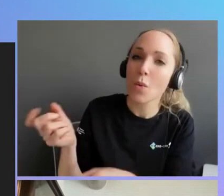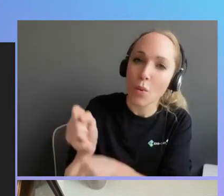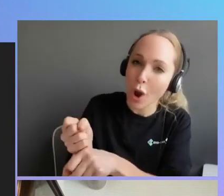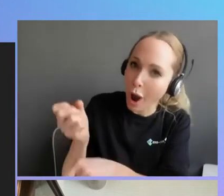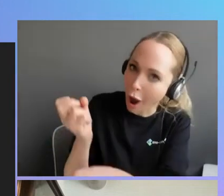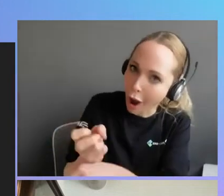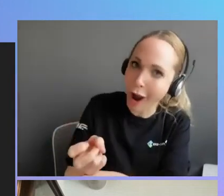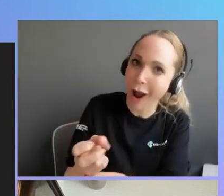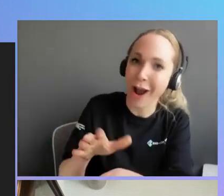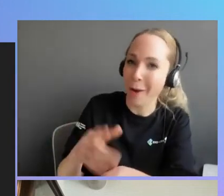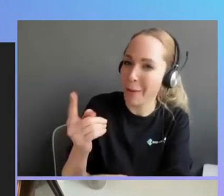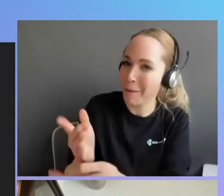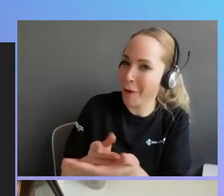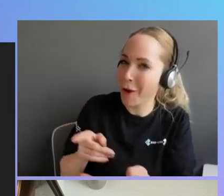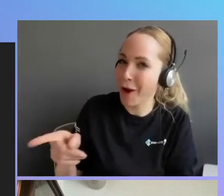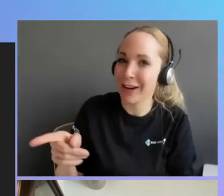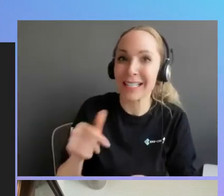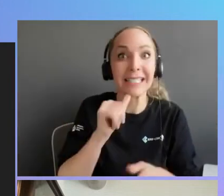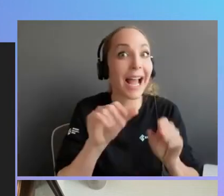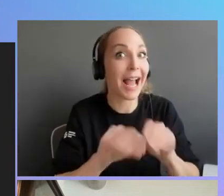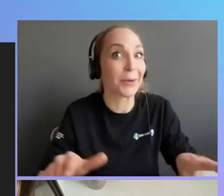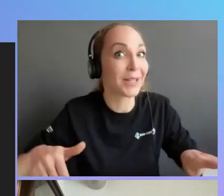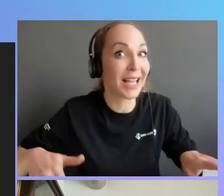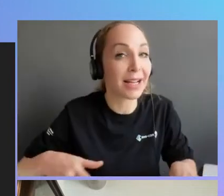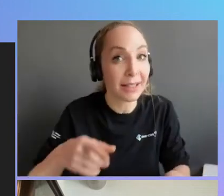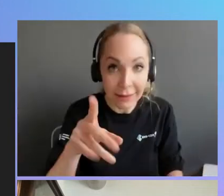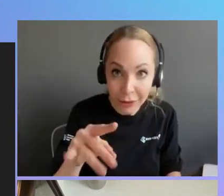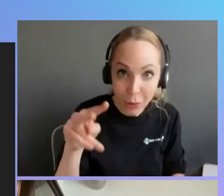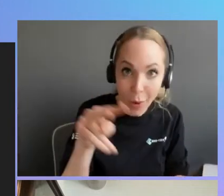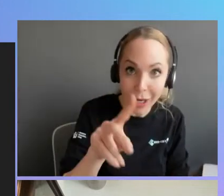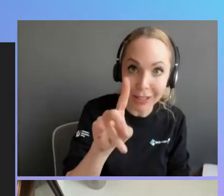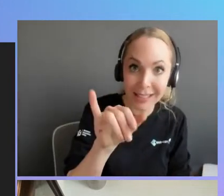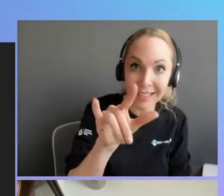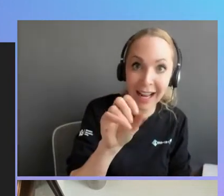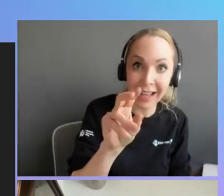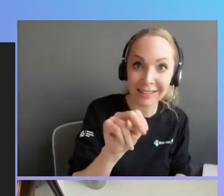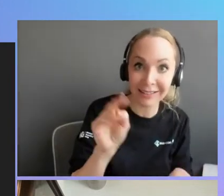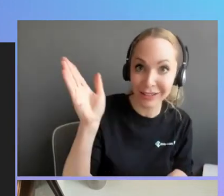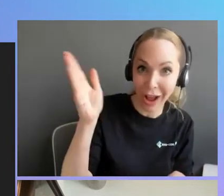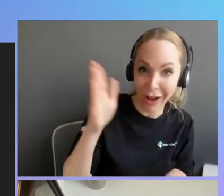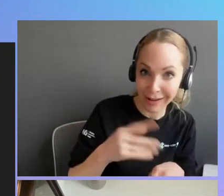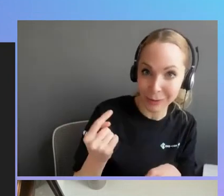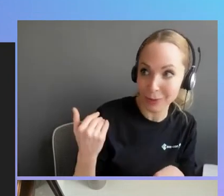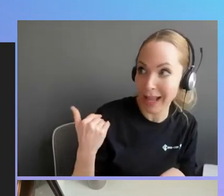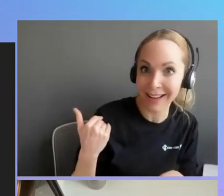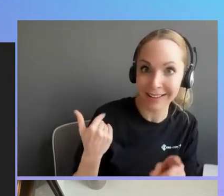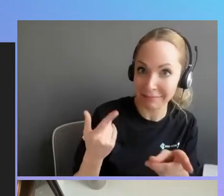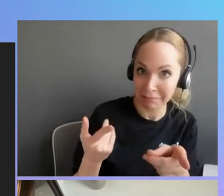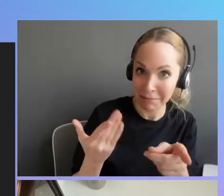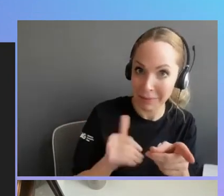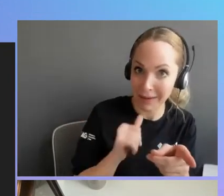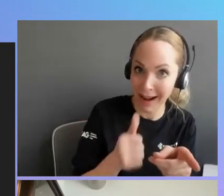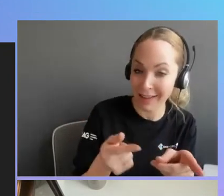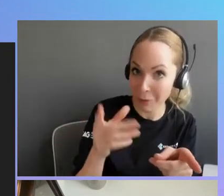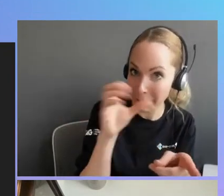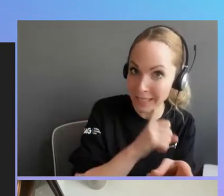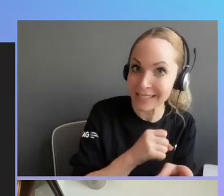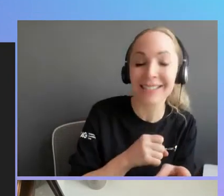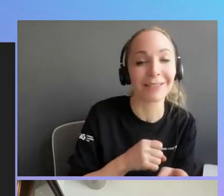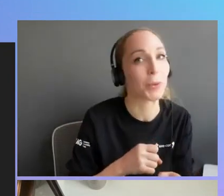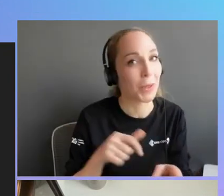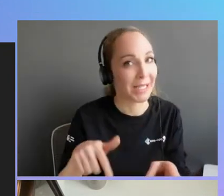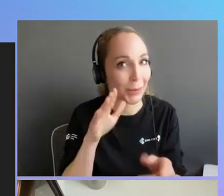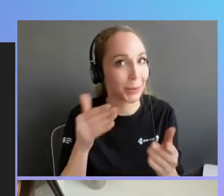but unless you caught Dylan's talk on Tuesday, this might be brand new to you, but I'll just leave it at that. We're going to start testing the keyboard IGT